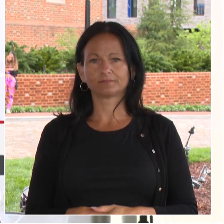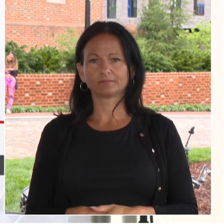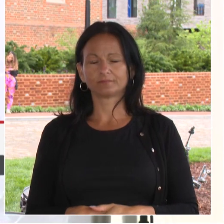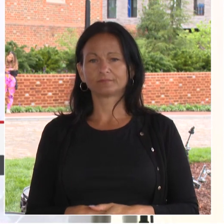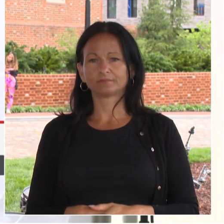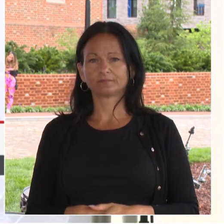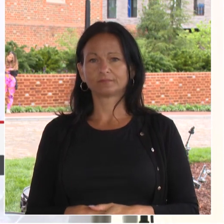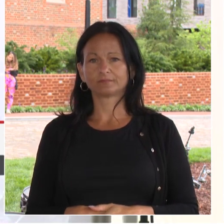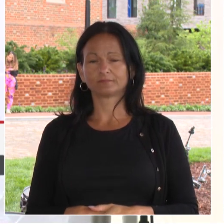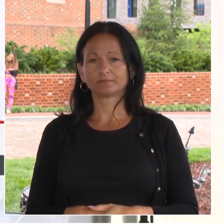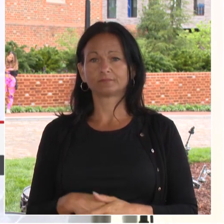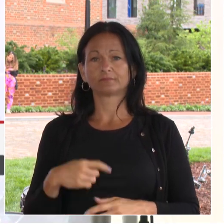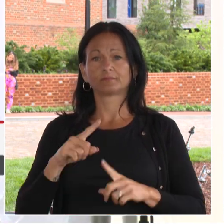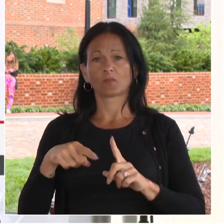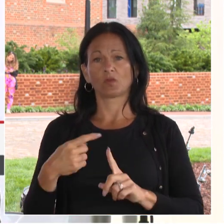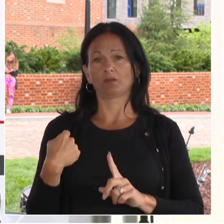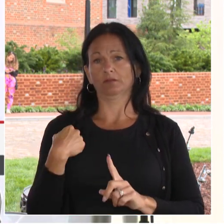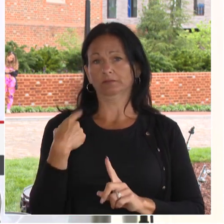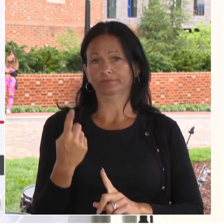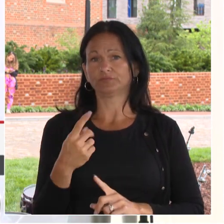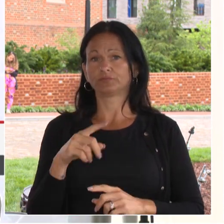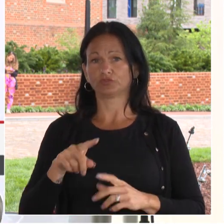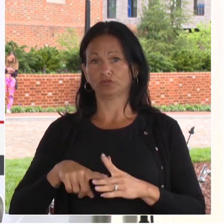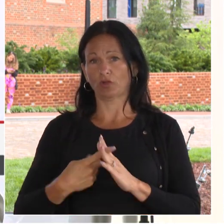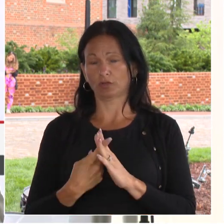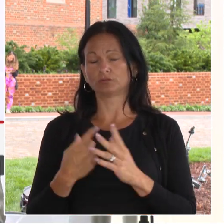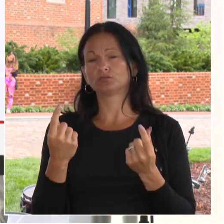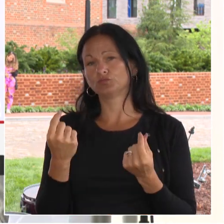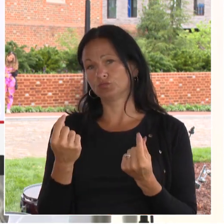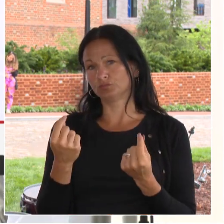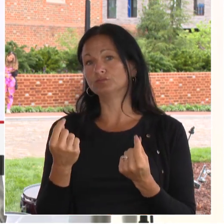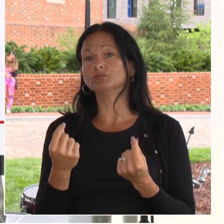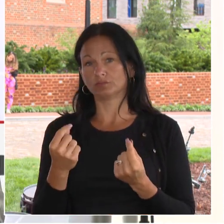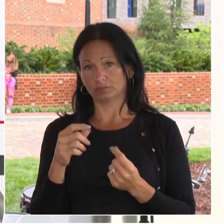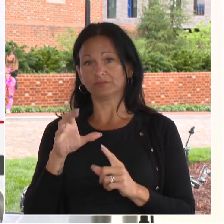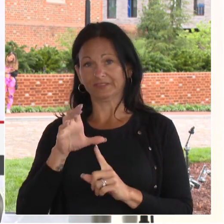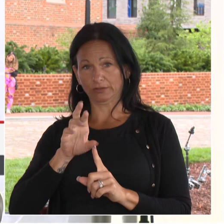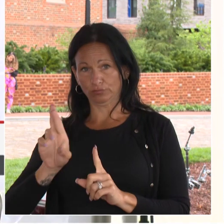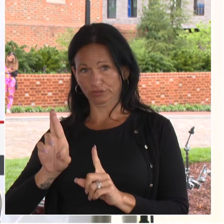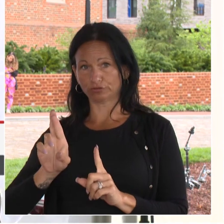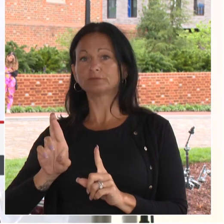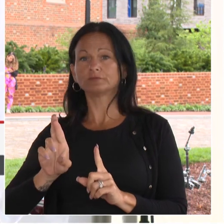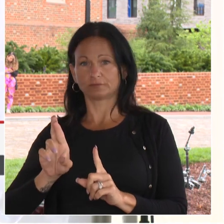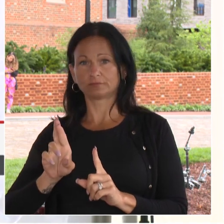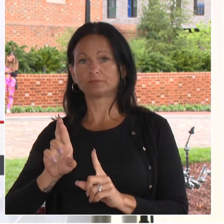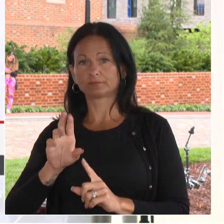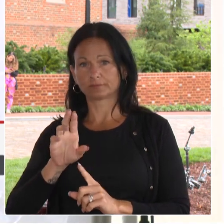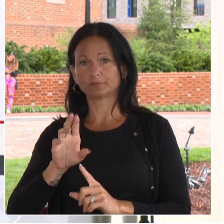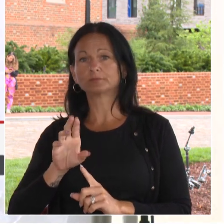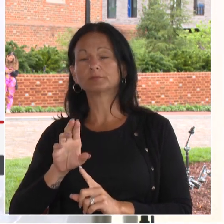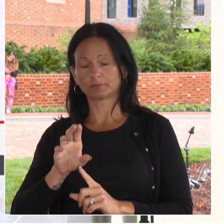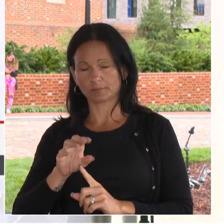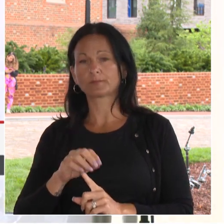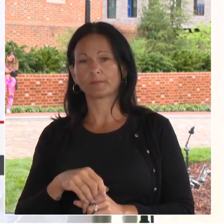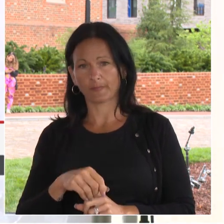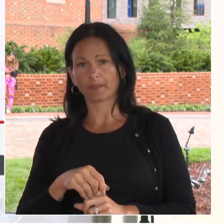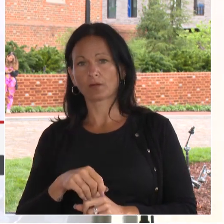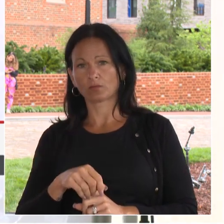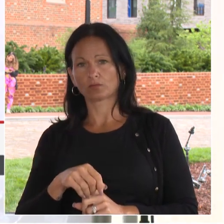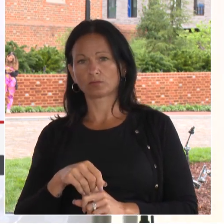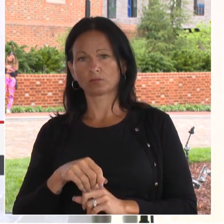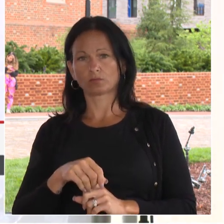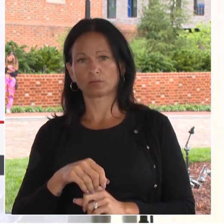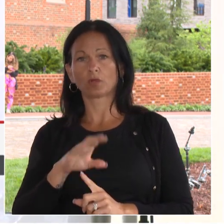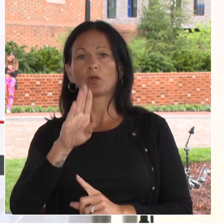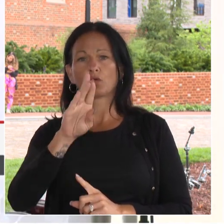that Rob Rocheski of Roadside Development was working for Roadside, that I tapped him on the shoulder and I said, we're going to go after this thing and